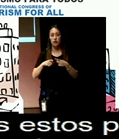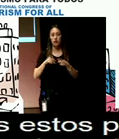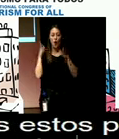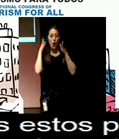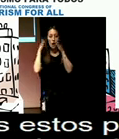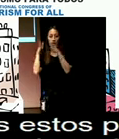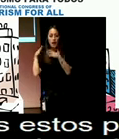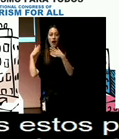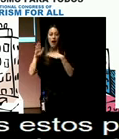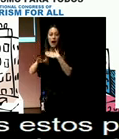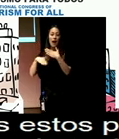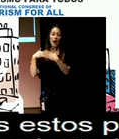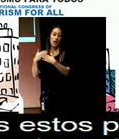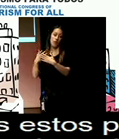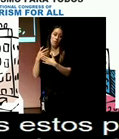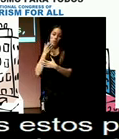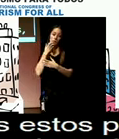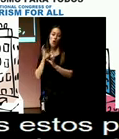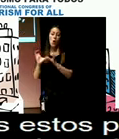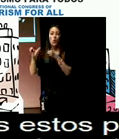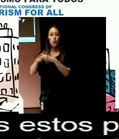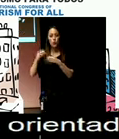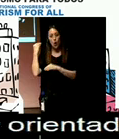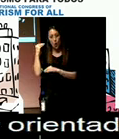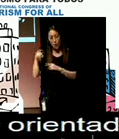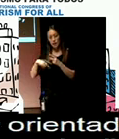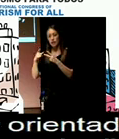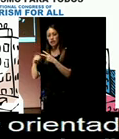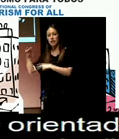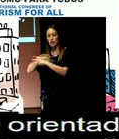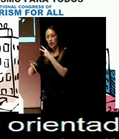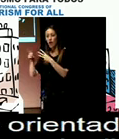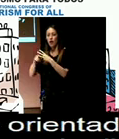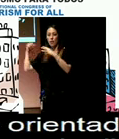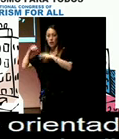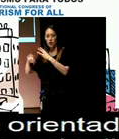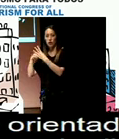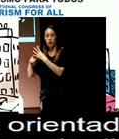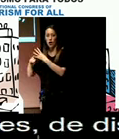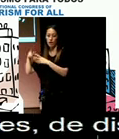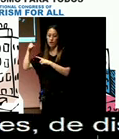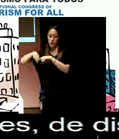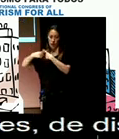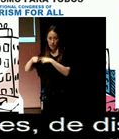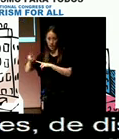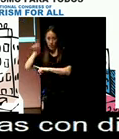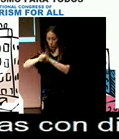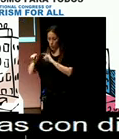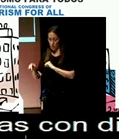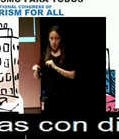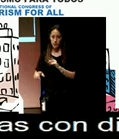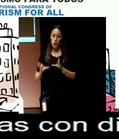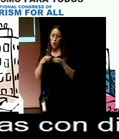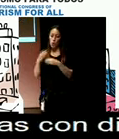disabilities, seniors, as well as families with difficulties, which means that the packages, the products that are available have to be designed